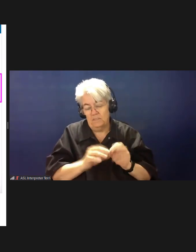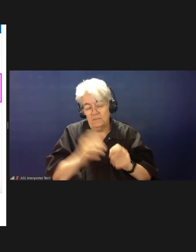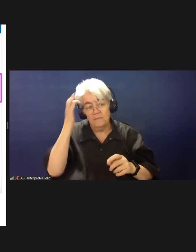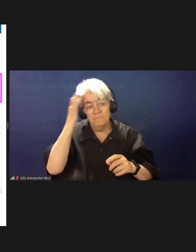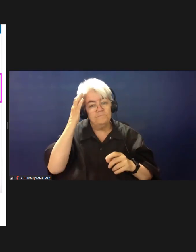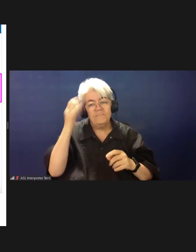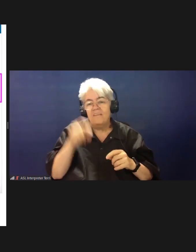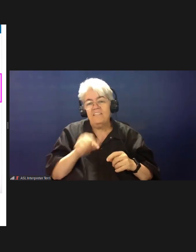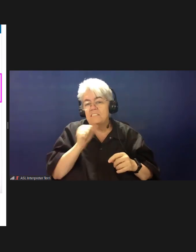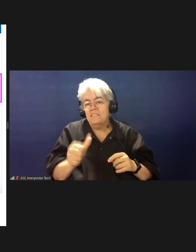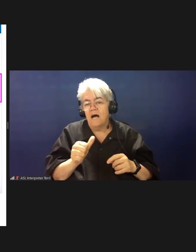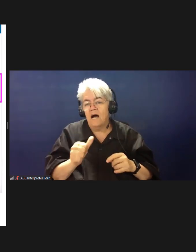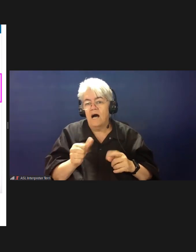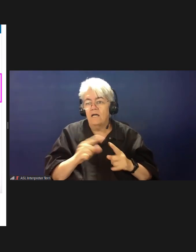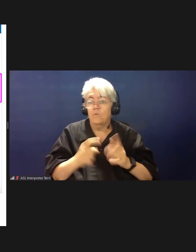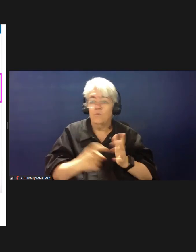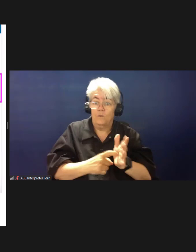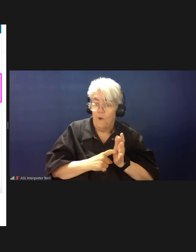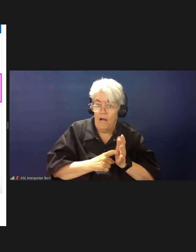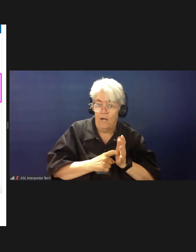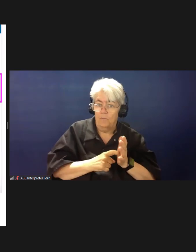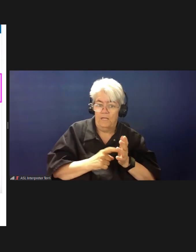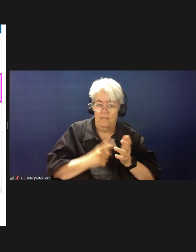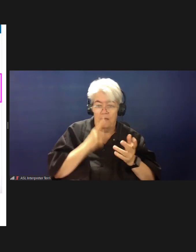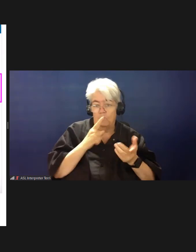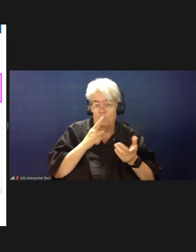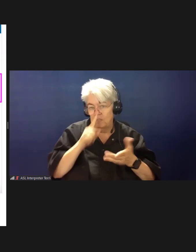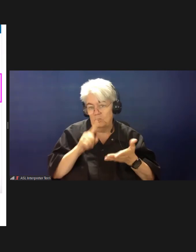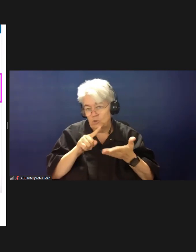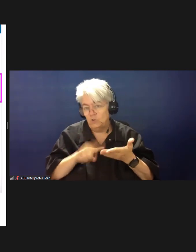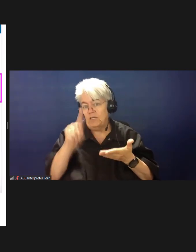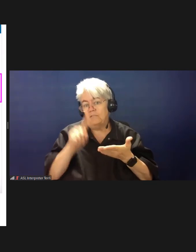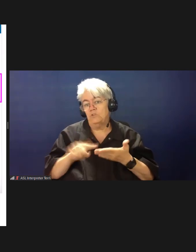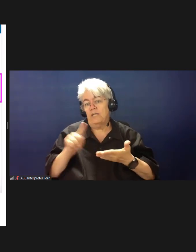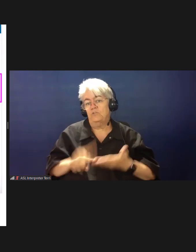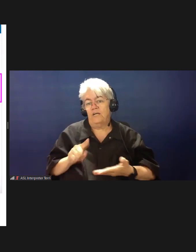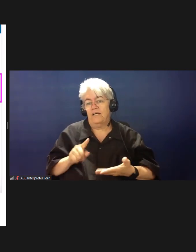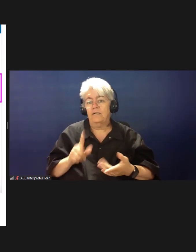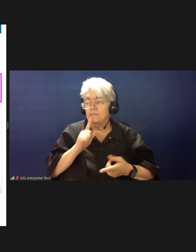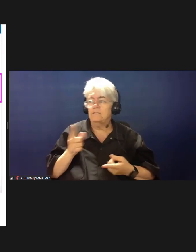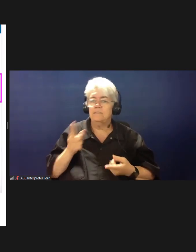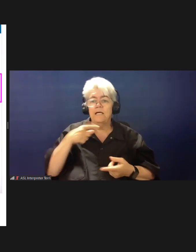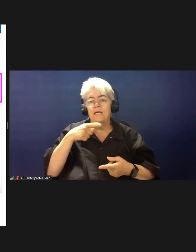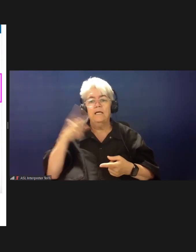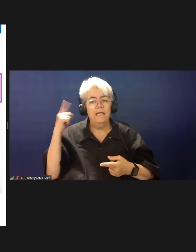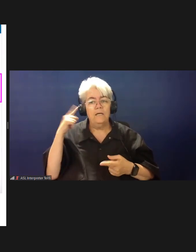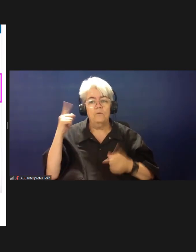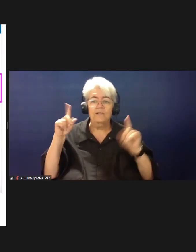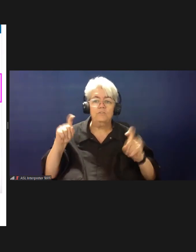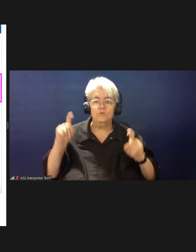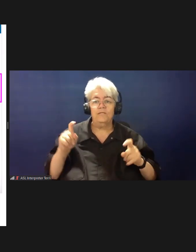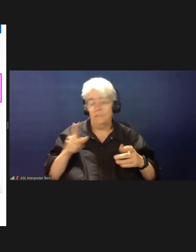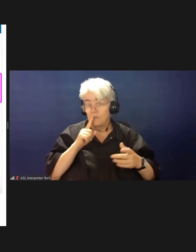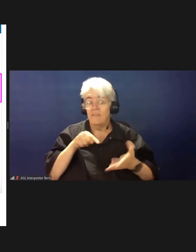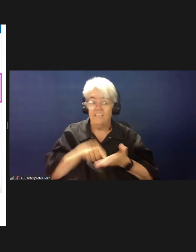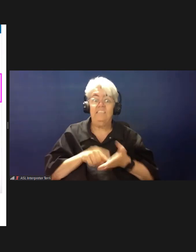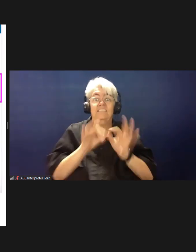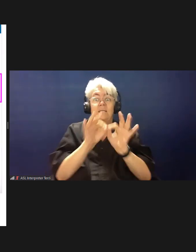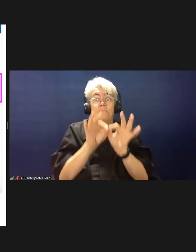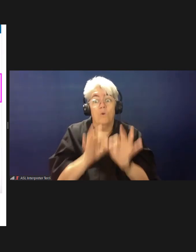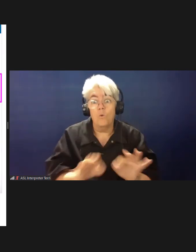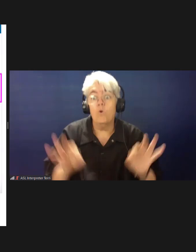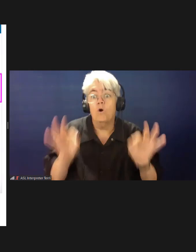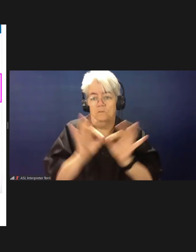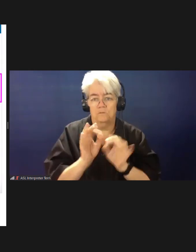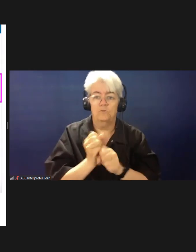isn't just a requirement that needs to get checked off doing hearing screenings. It is an important part of